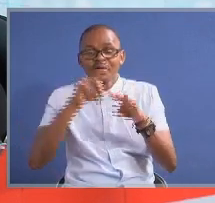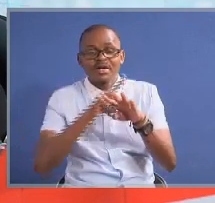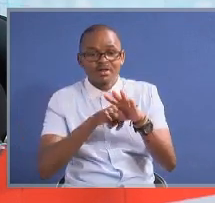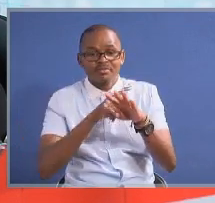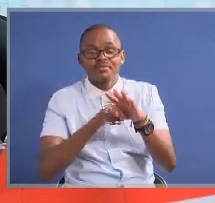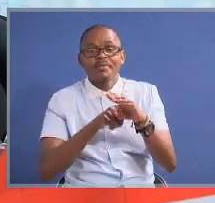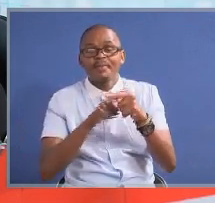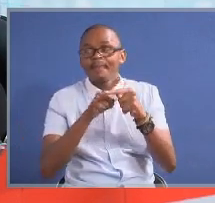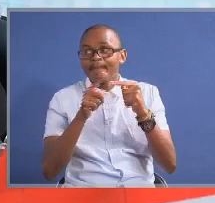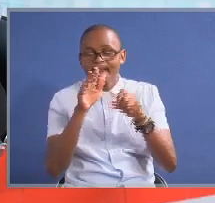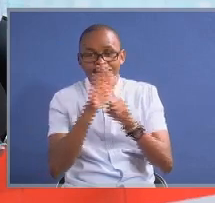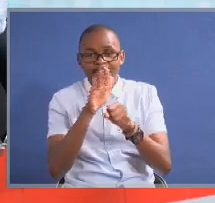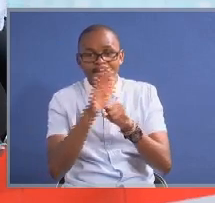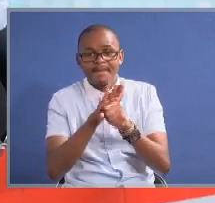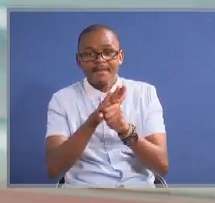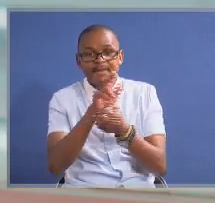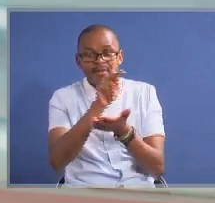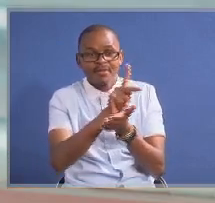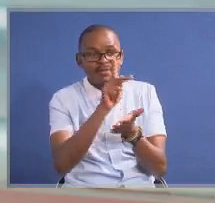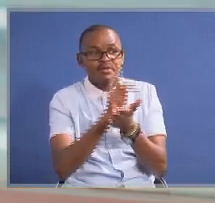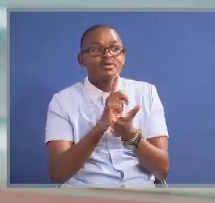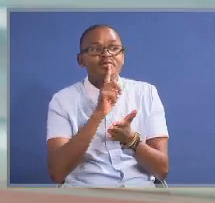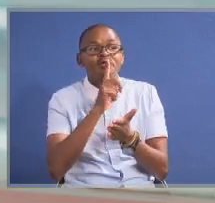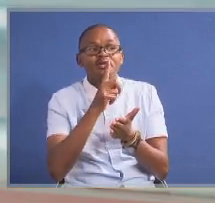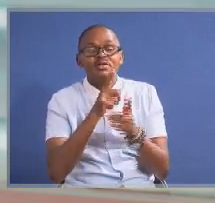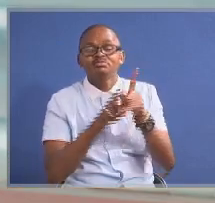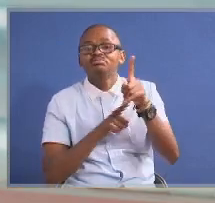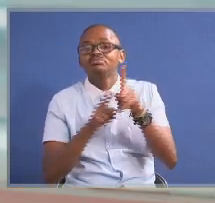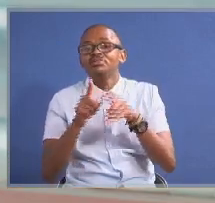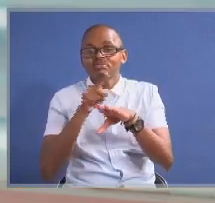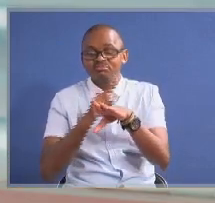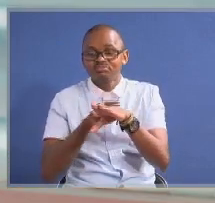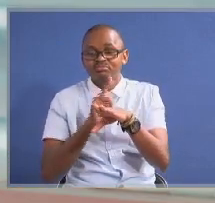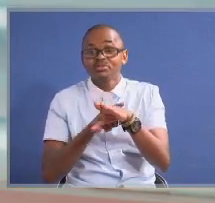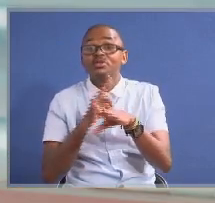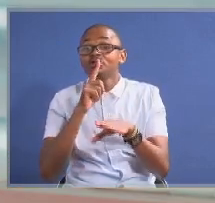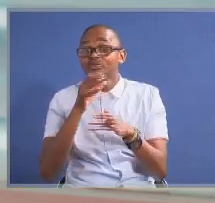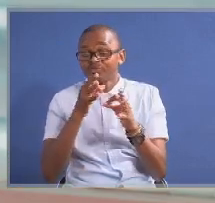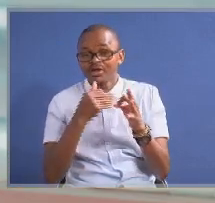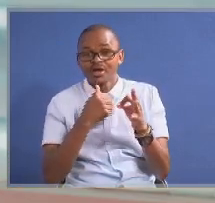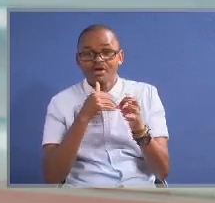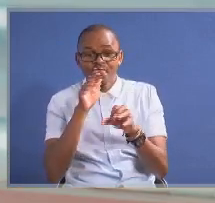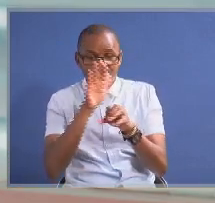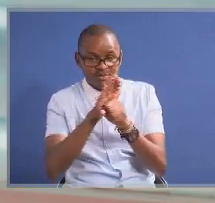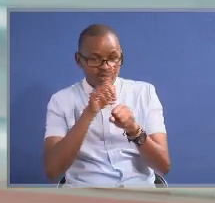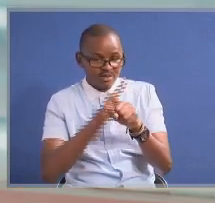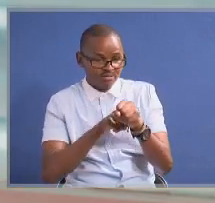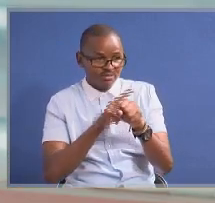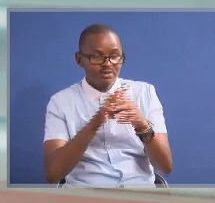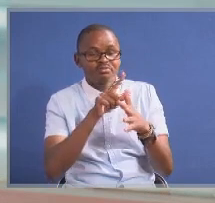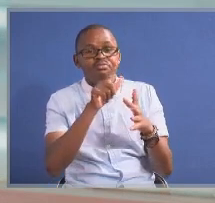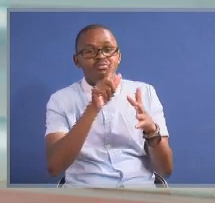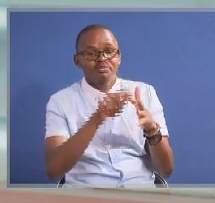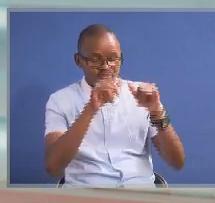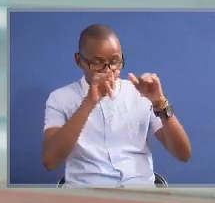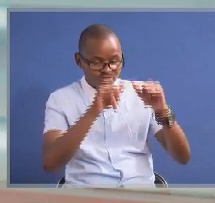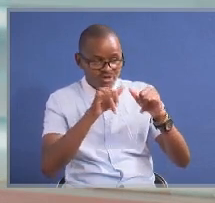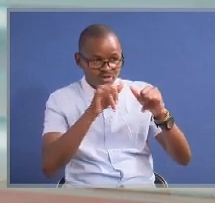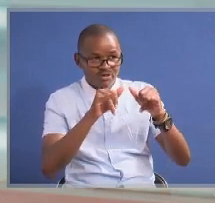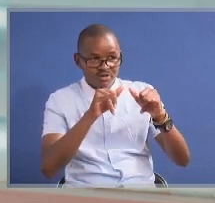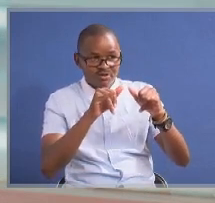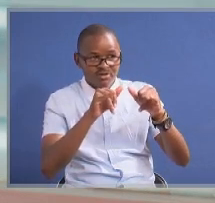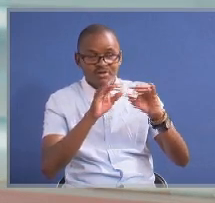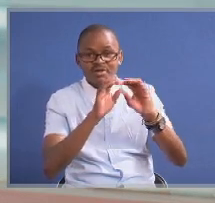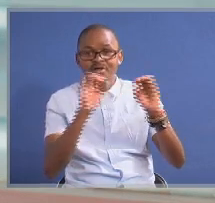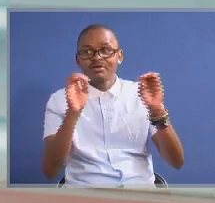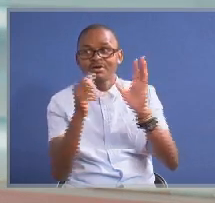that. Mm-hmm. But we have a lot of reserves anyway. And like I mentioned, it's a tourism time. Sure. So if you have more time in Kenya, then we'll say